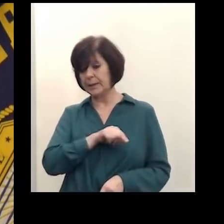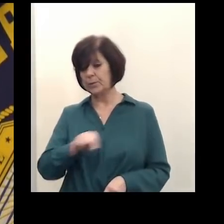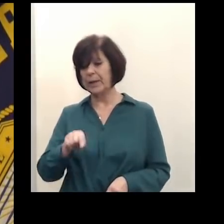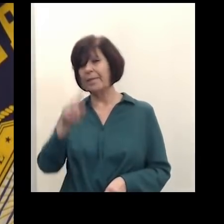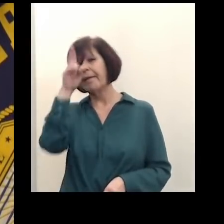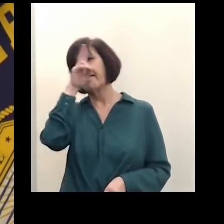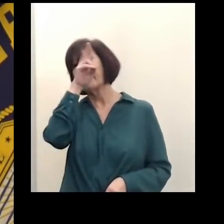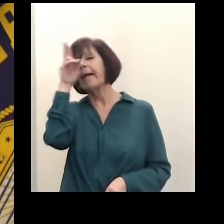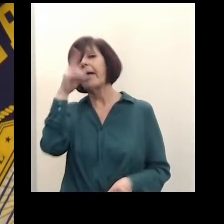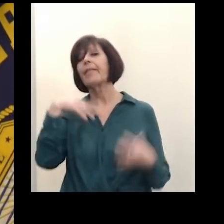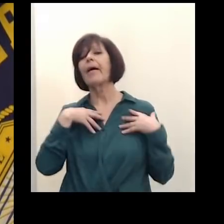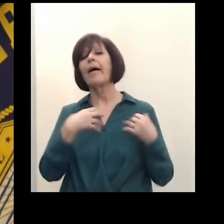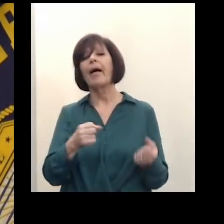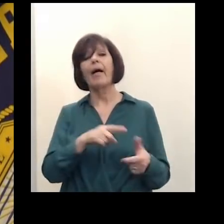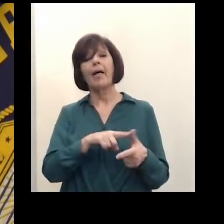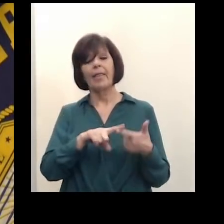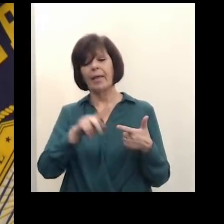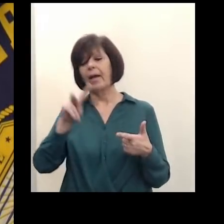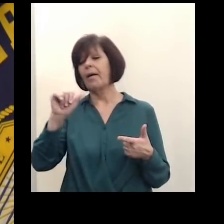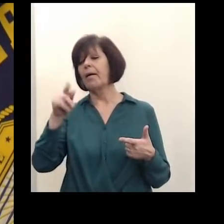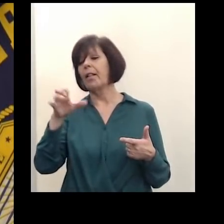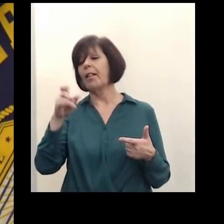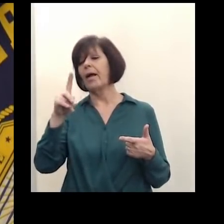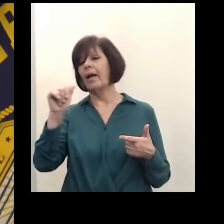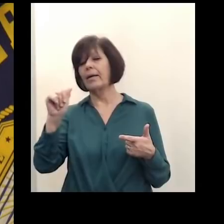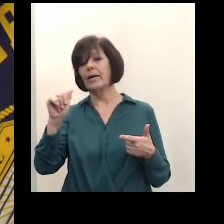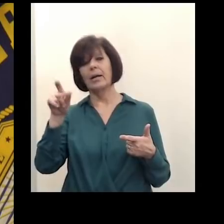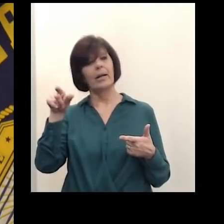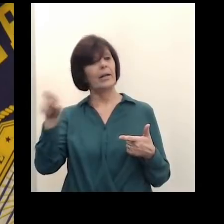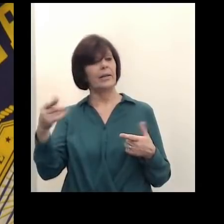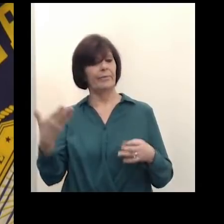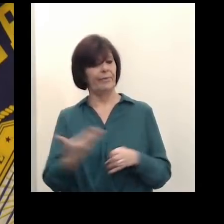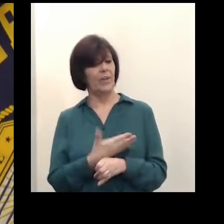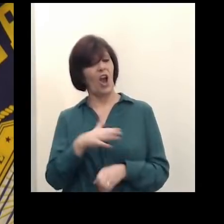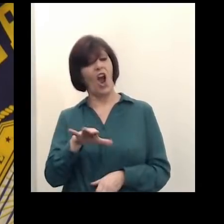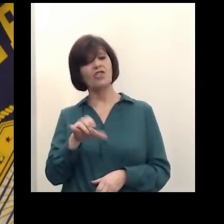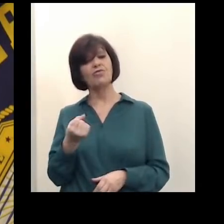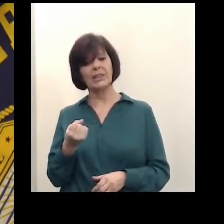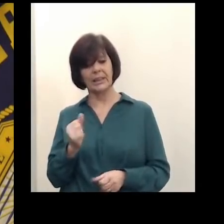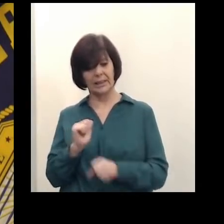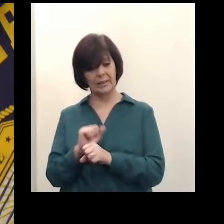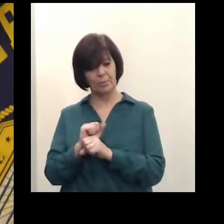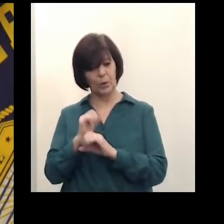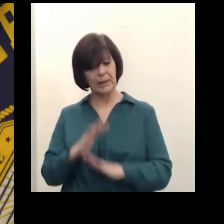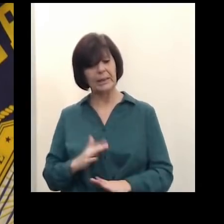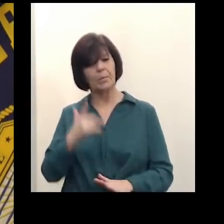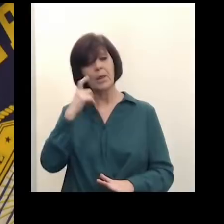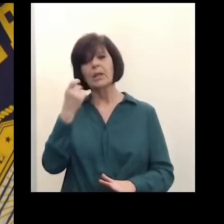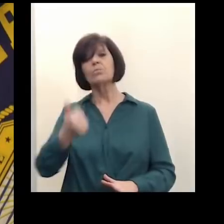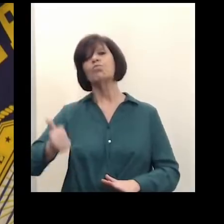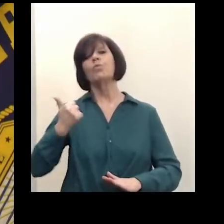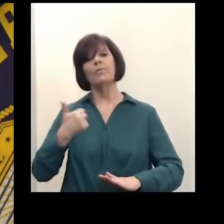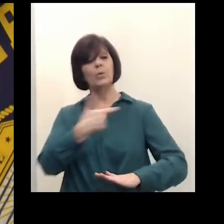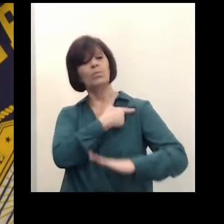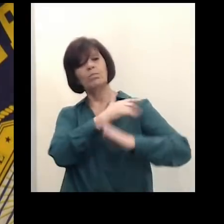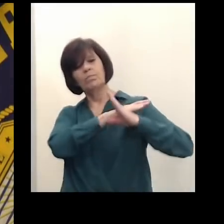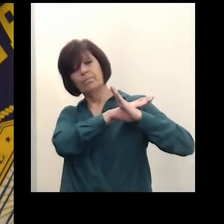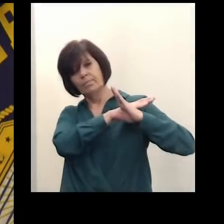and Kaleida are losing hundreds of employees this week from the vaccination mandate for healthcare